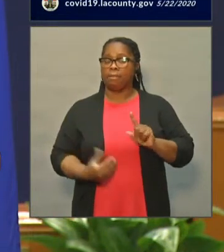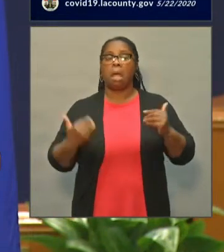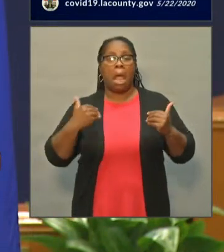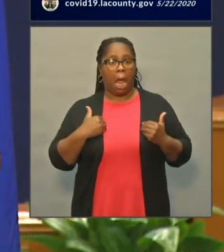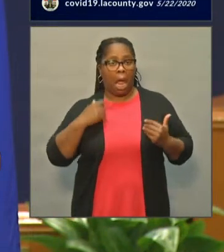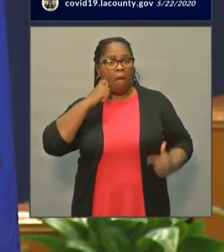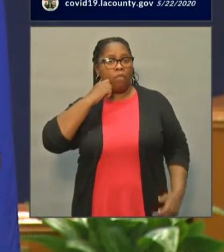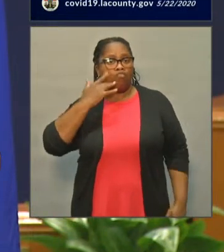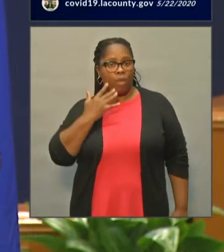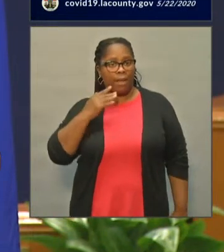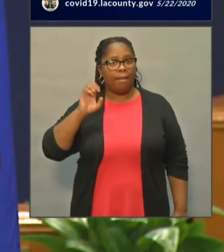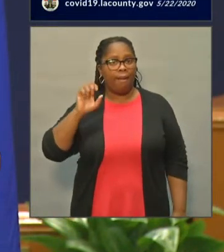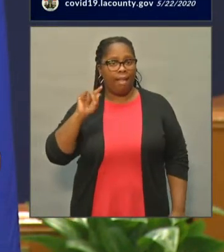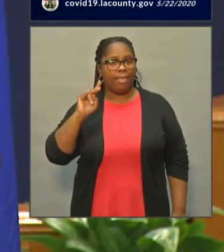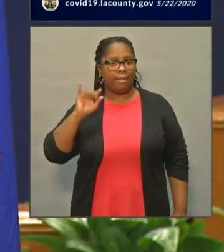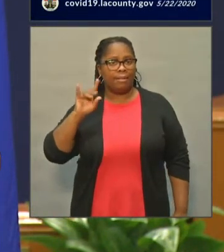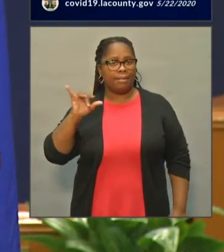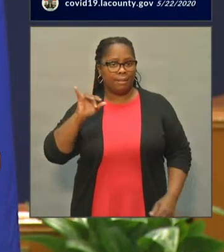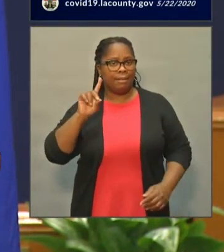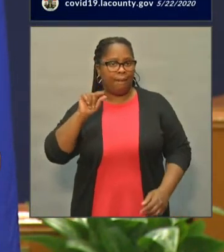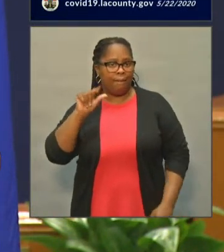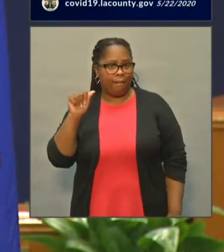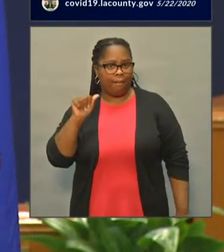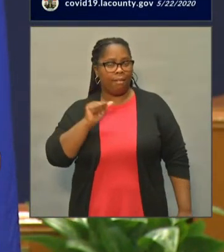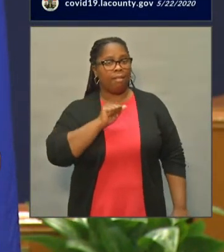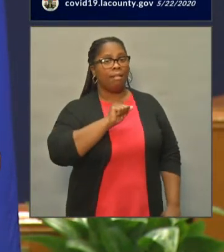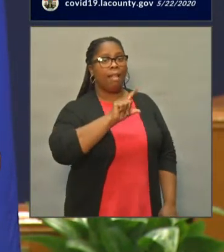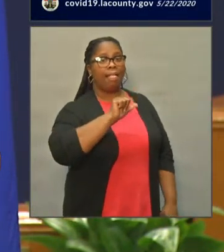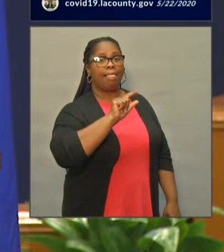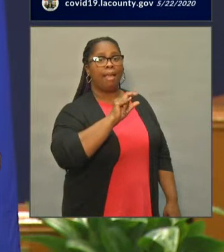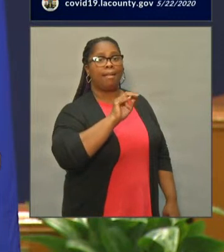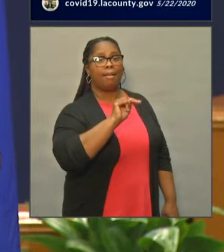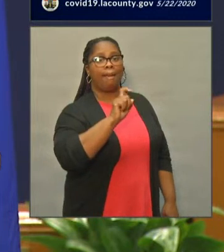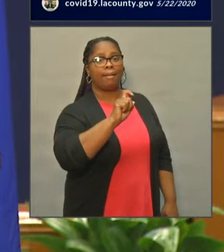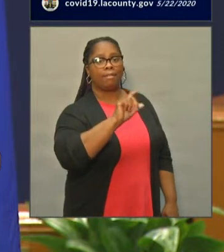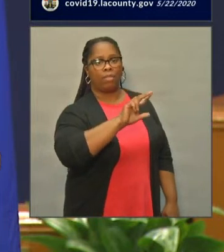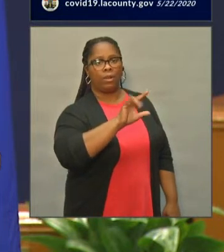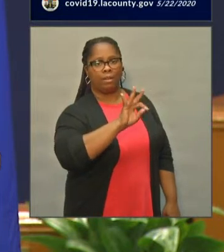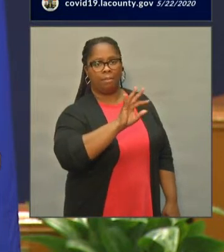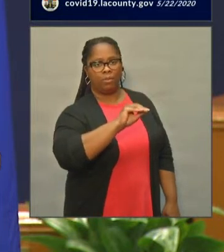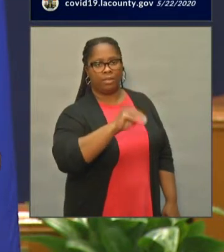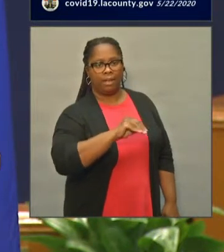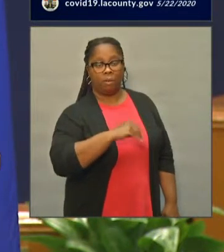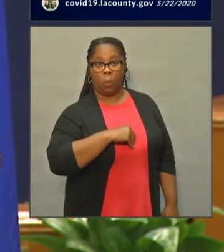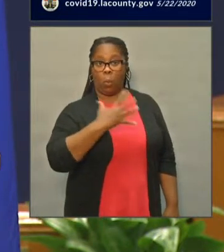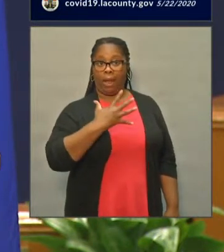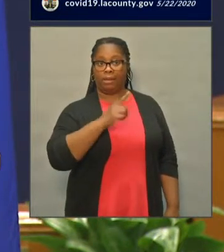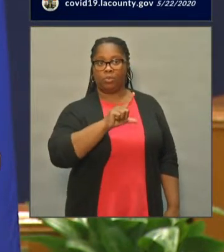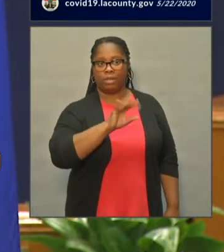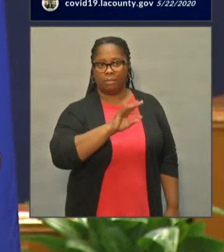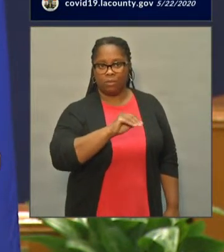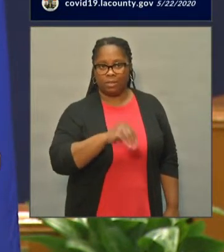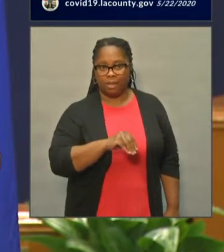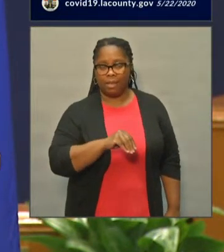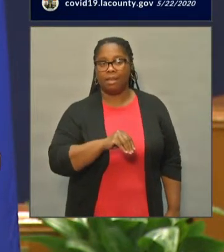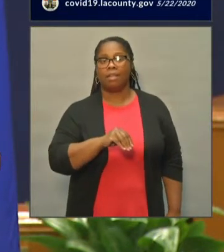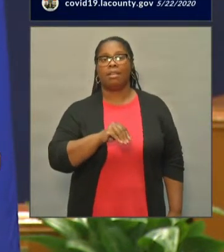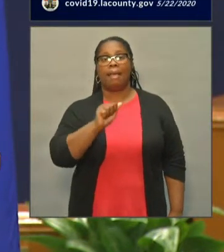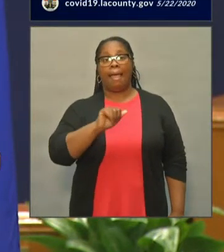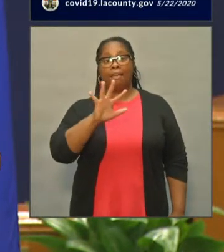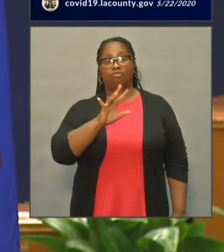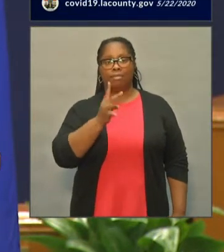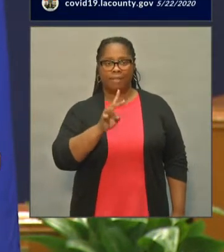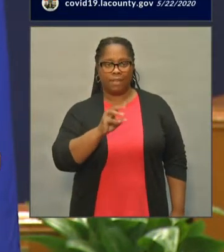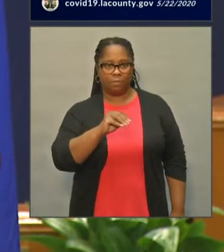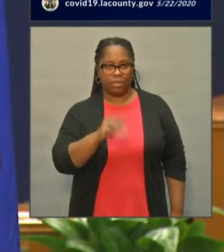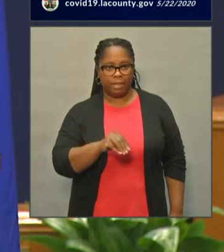been identified, 39% are Latino and Latinx, 29% are white, 17% are